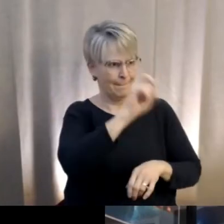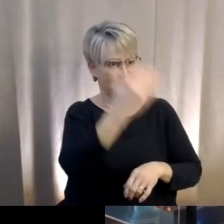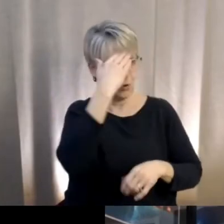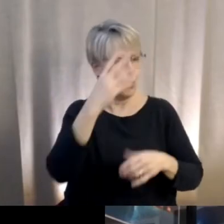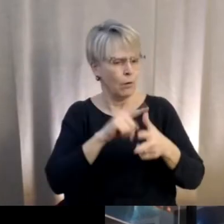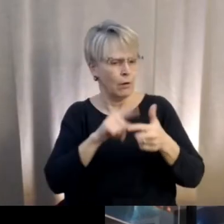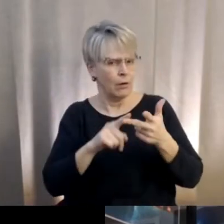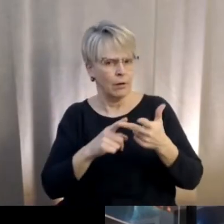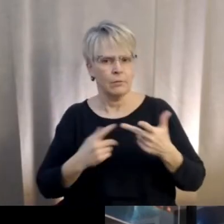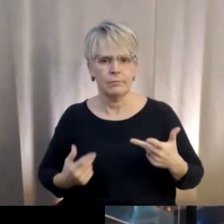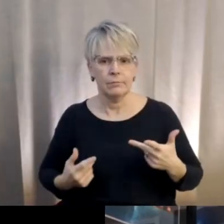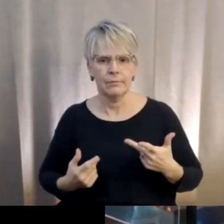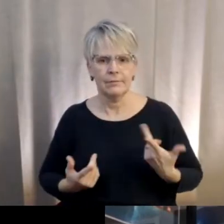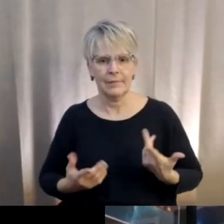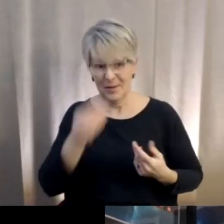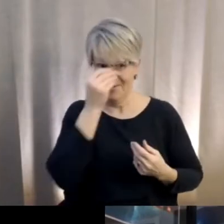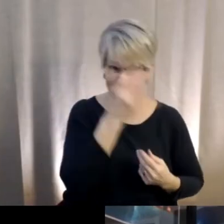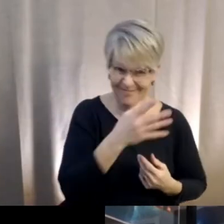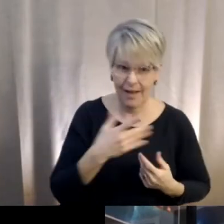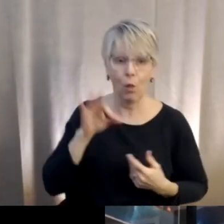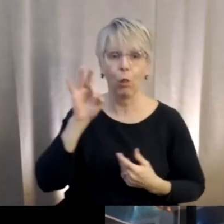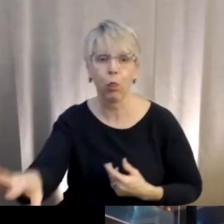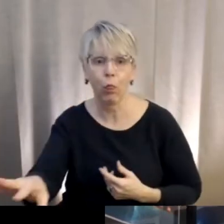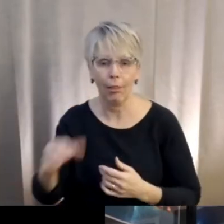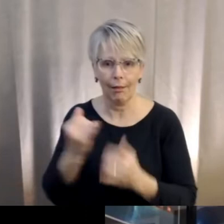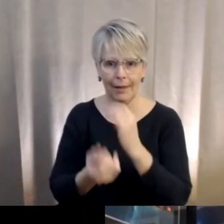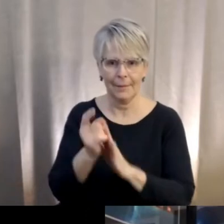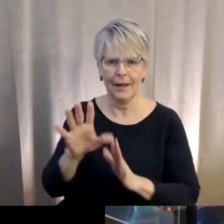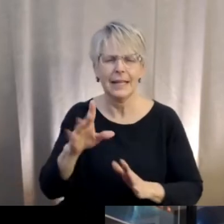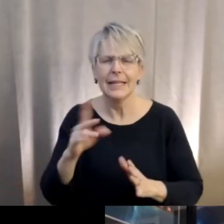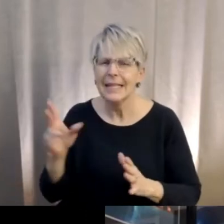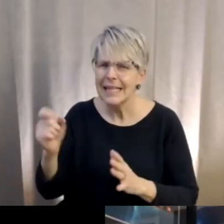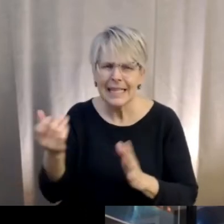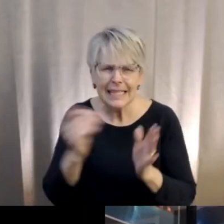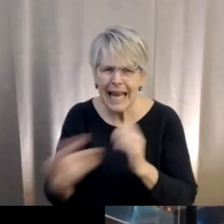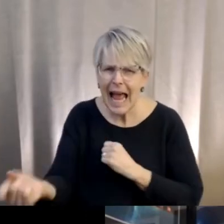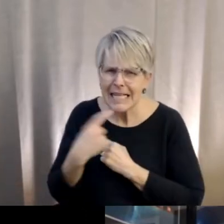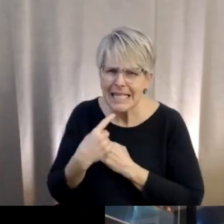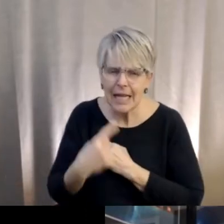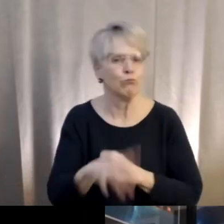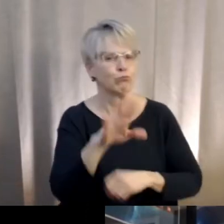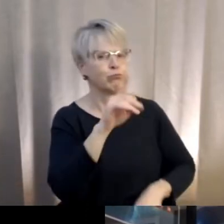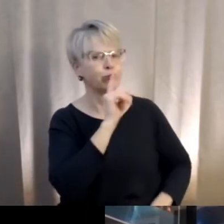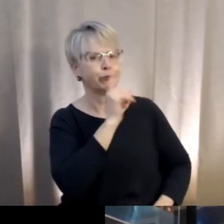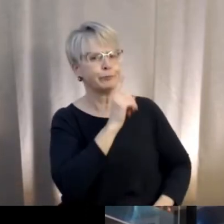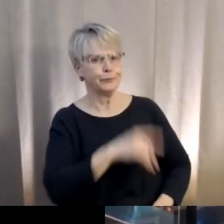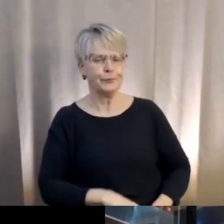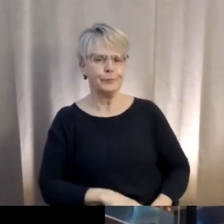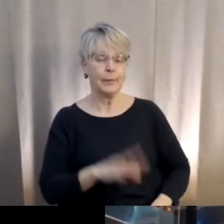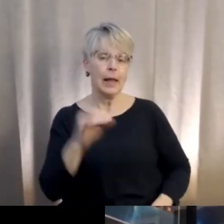Full disclosure, I'm putting Derek a little bit on the spot here. So, can you repeat that question? Sure. Yeah. So if